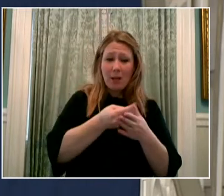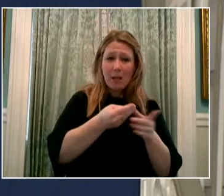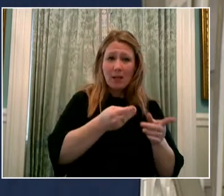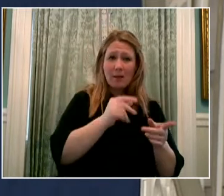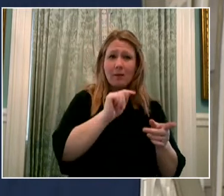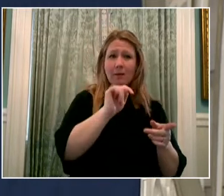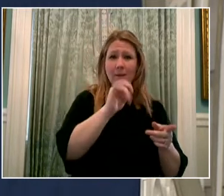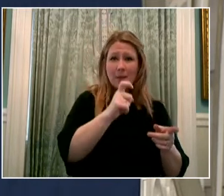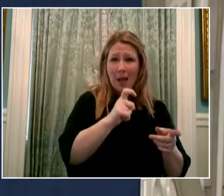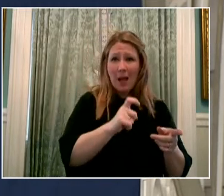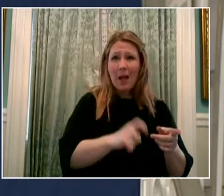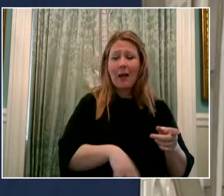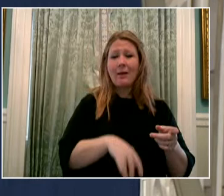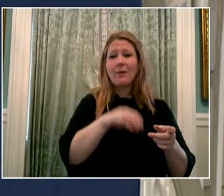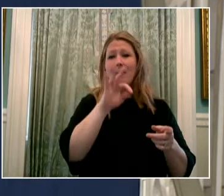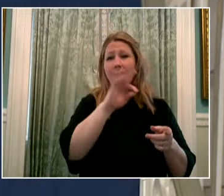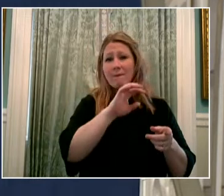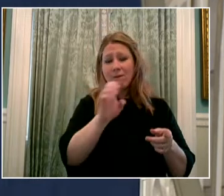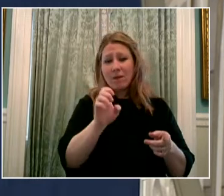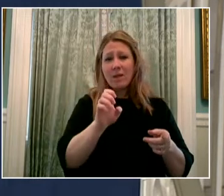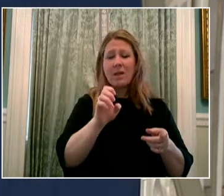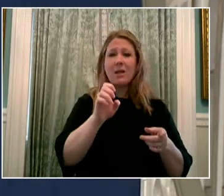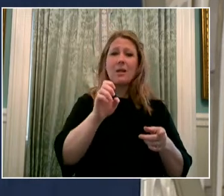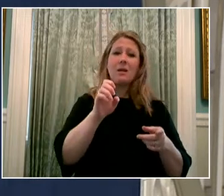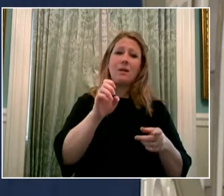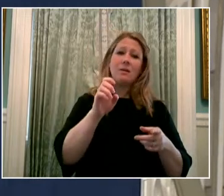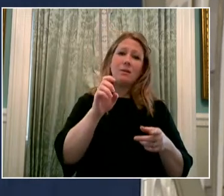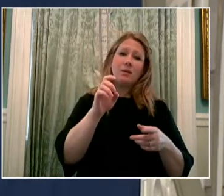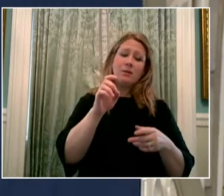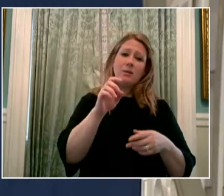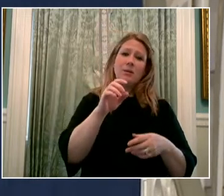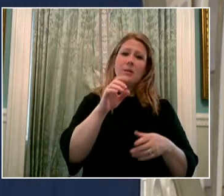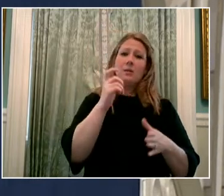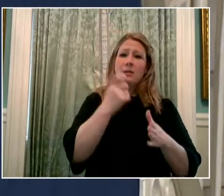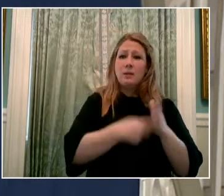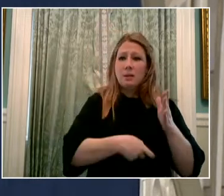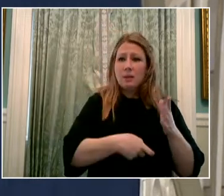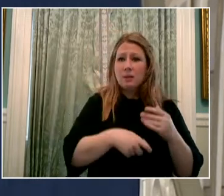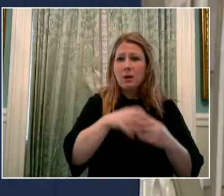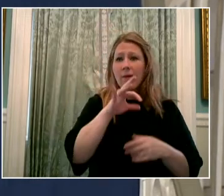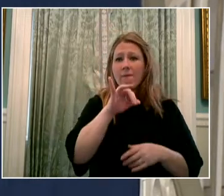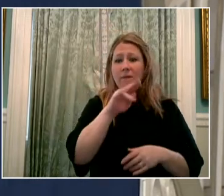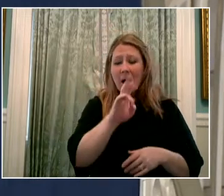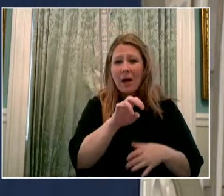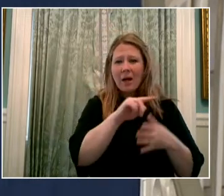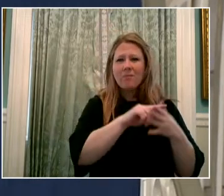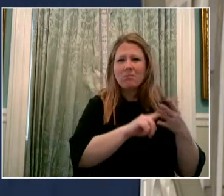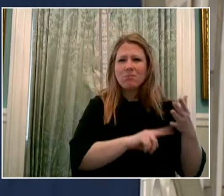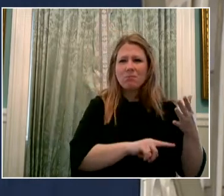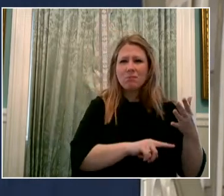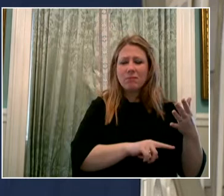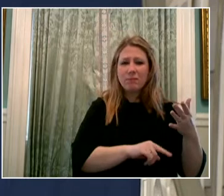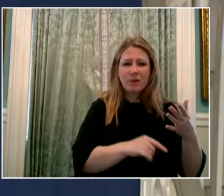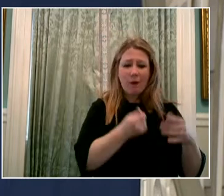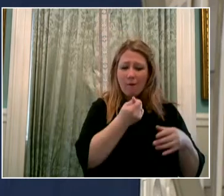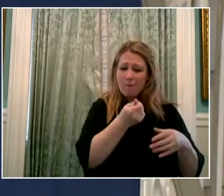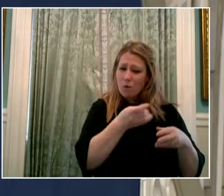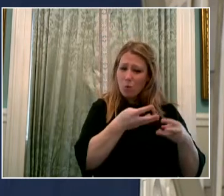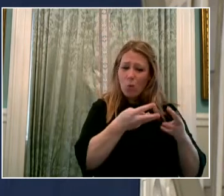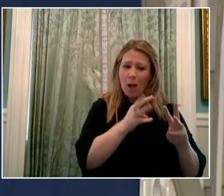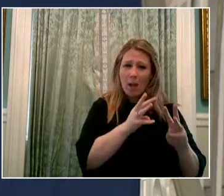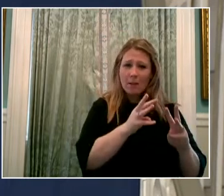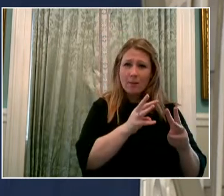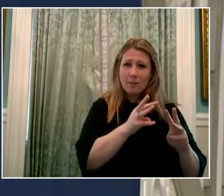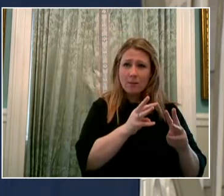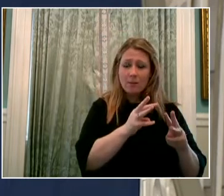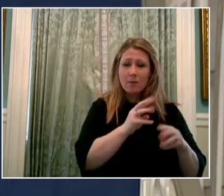fees, fines, other incentives. Those are the only ways. And when that dollar amount reaches a